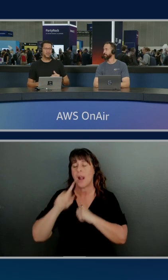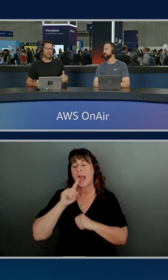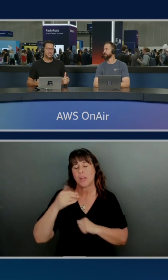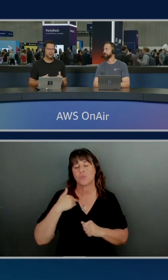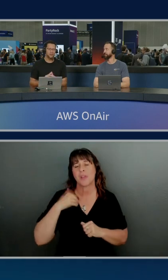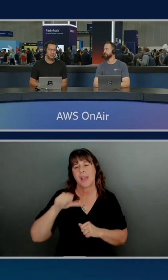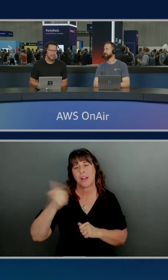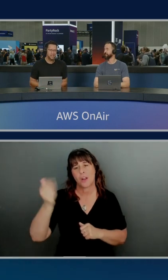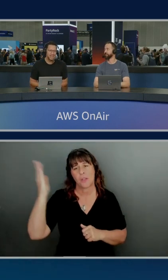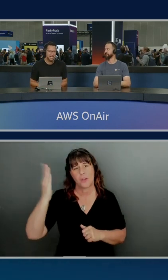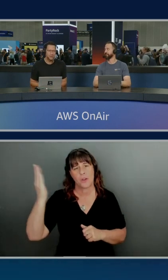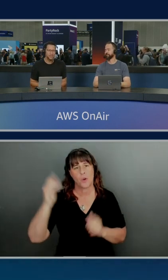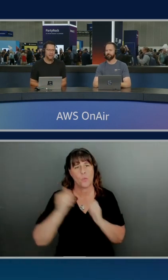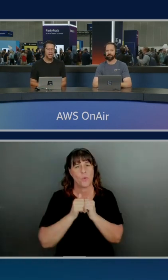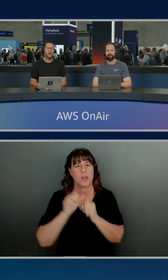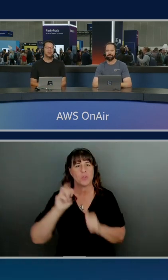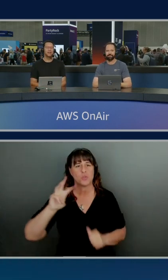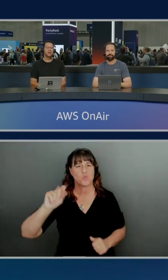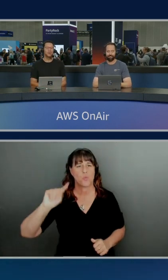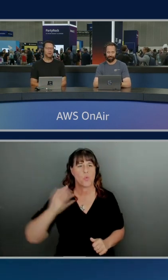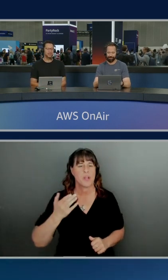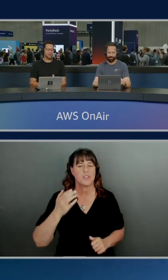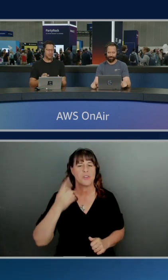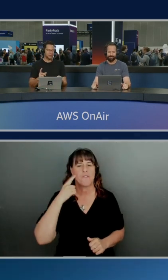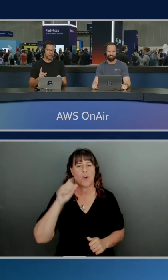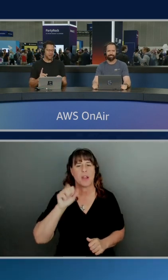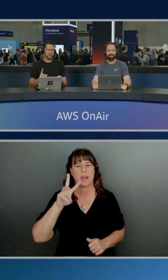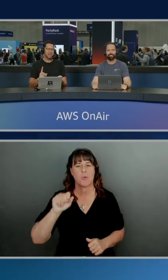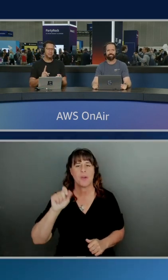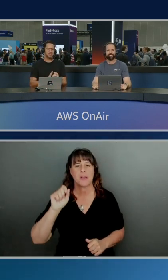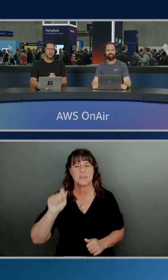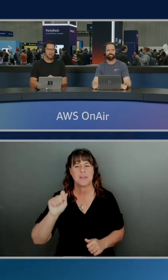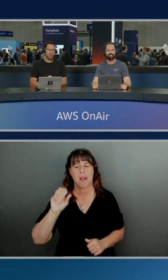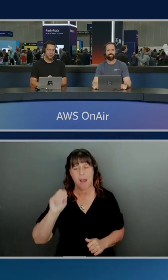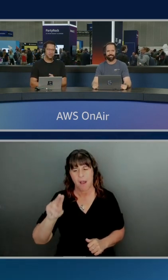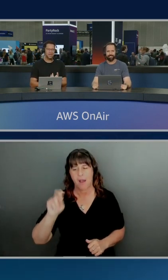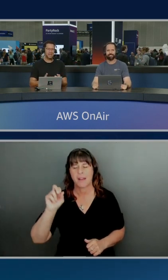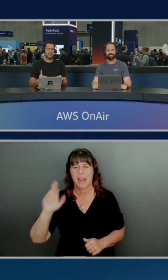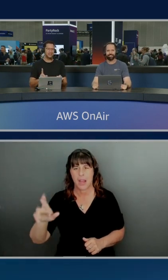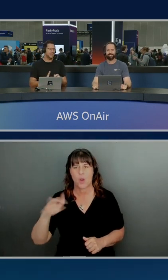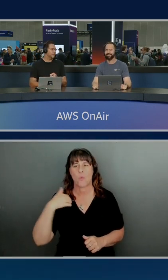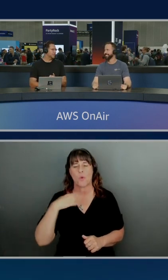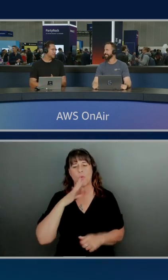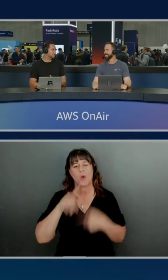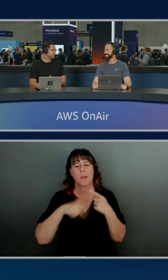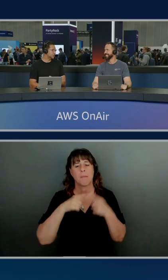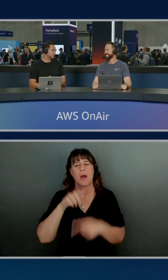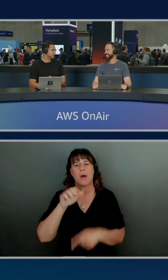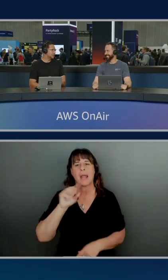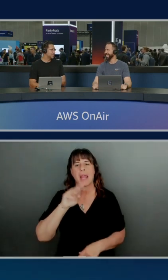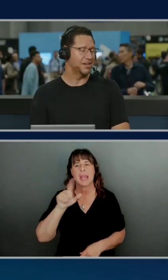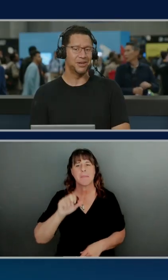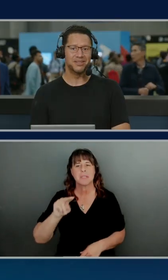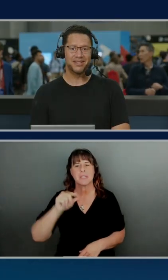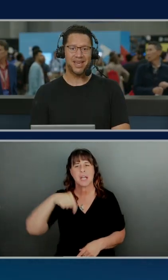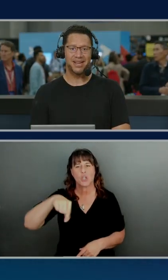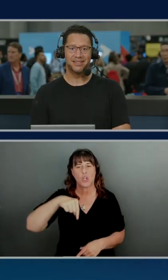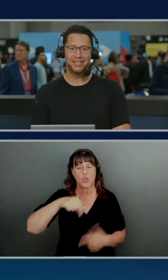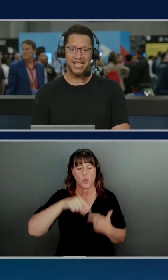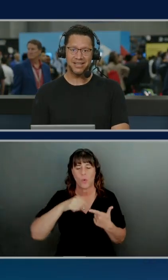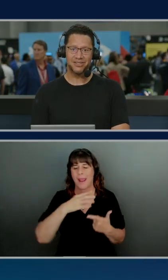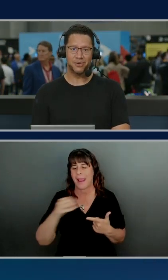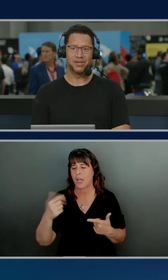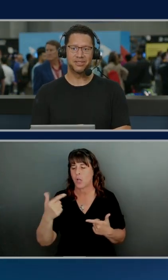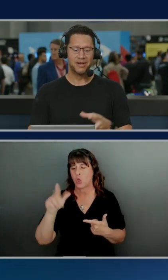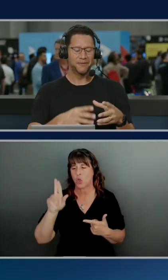on twitch.tv/AWS OnAir, where we were talking about Amazon Q and AWS Glue, Yeah. and using that as